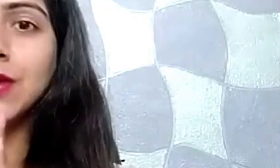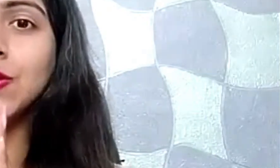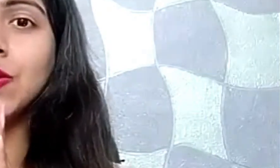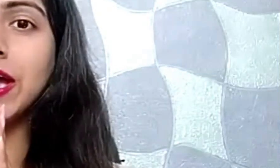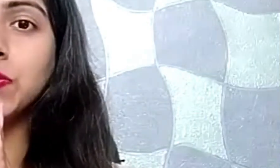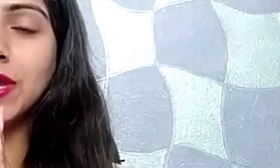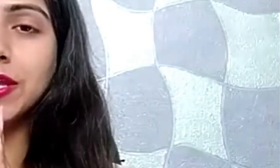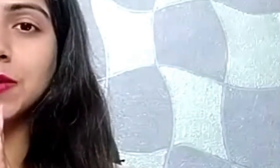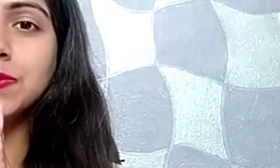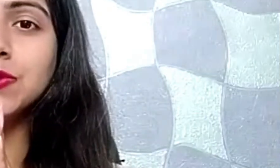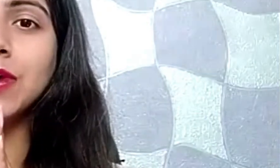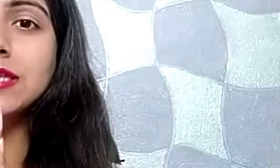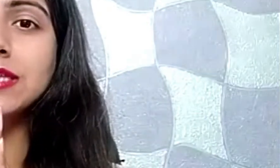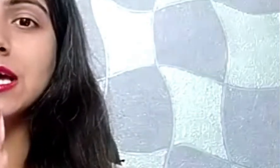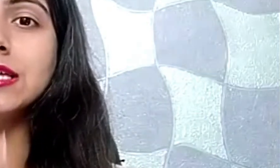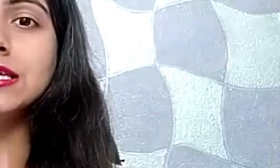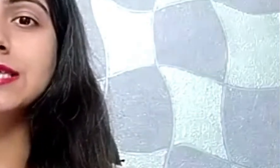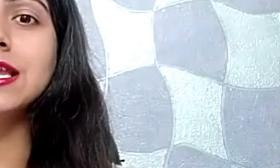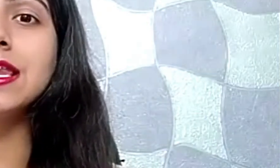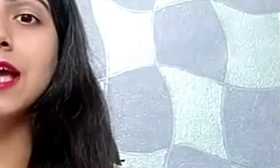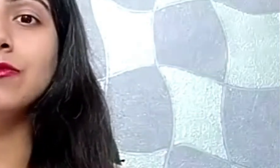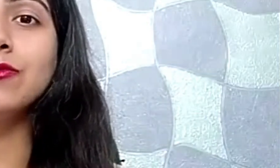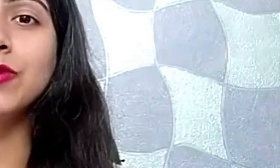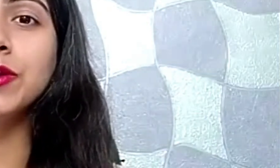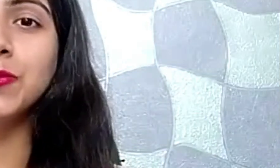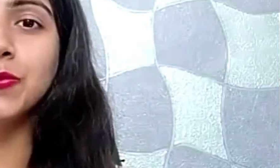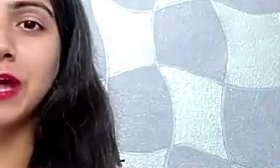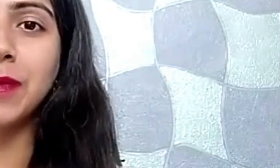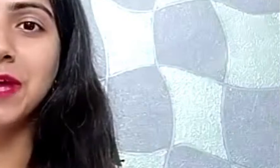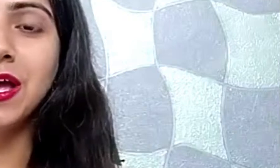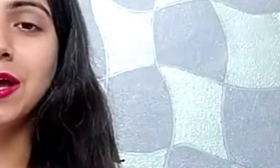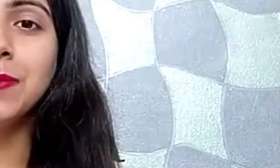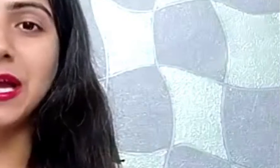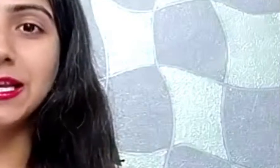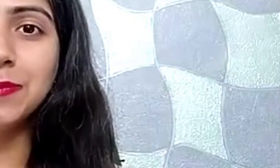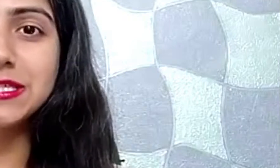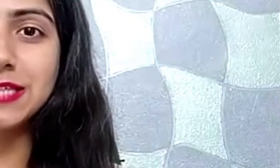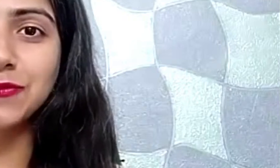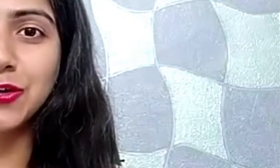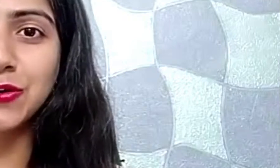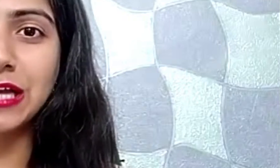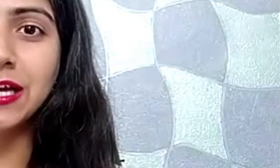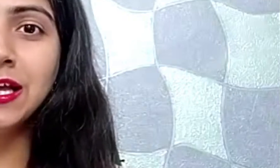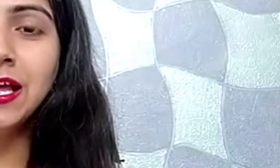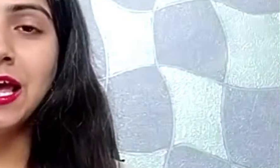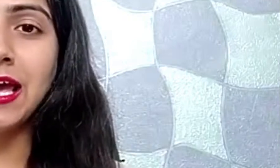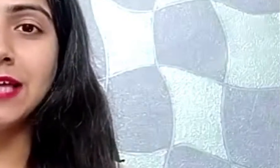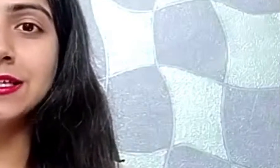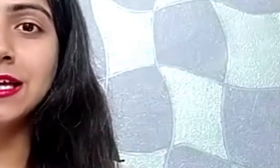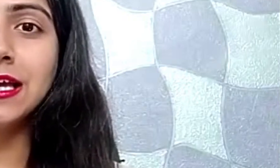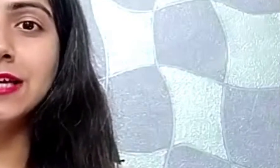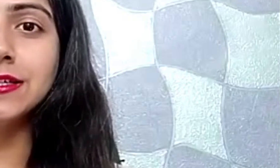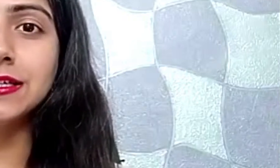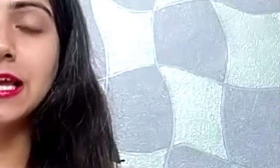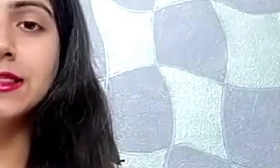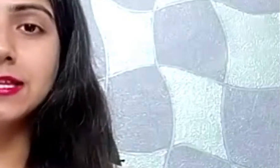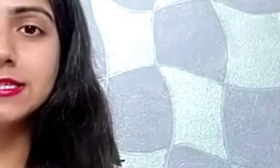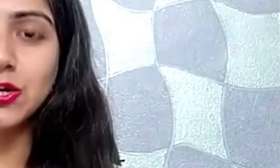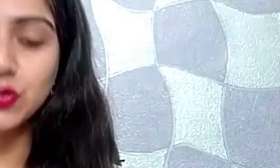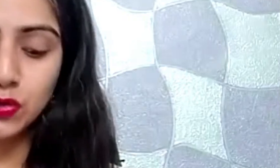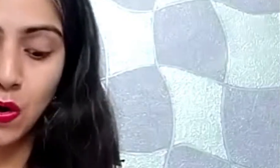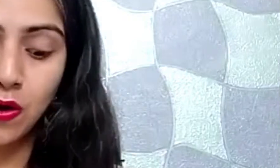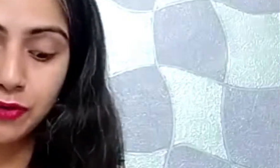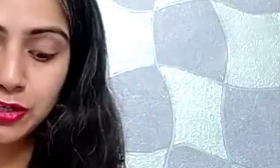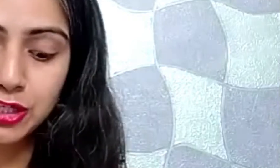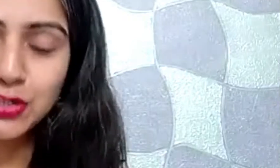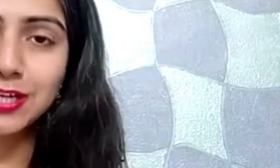Namaskar, hello, and welcome to NCRT's live phone-in program. My name is Tanvi Khurana, and here in this